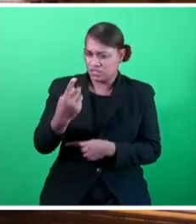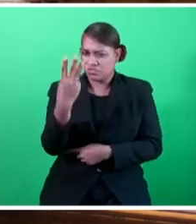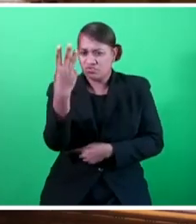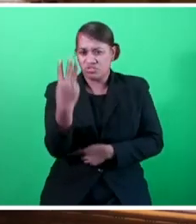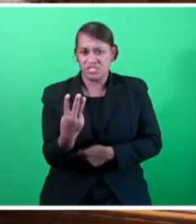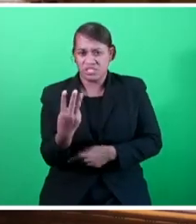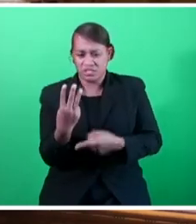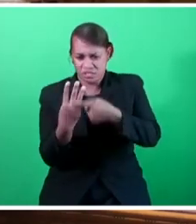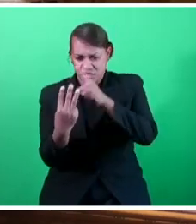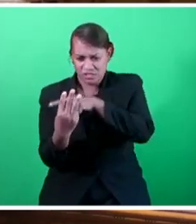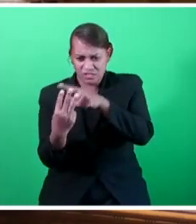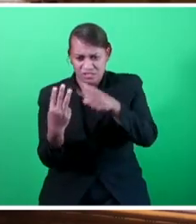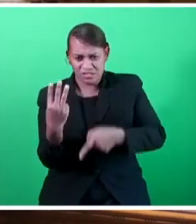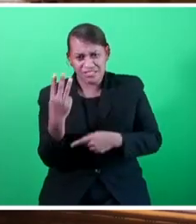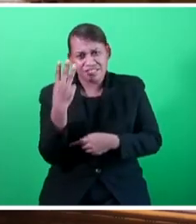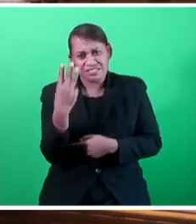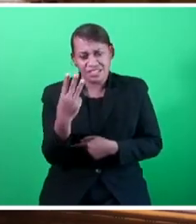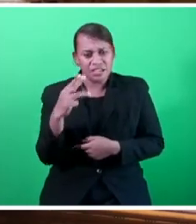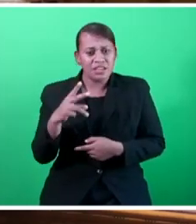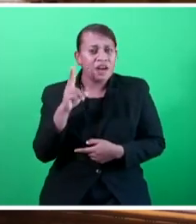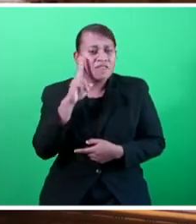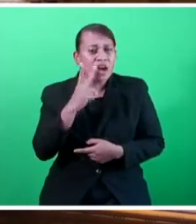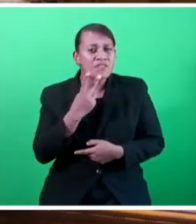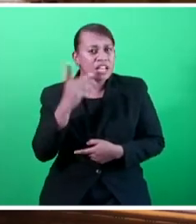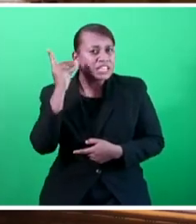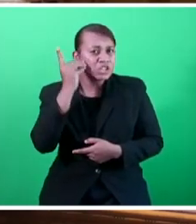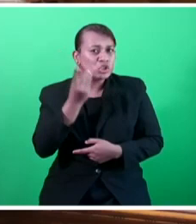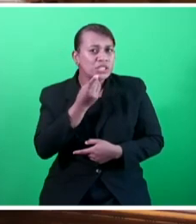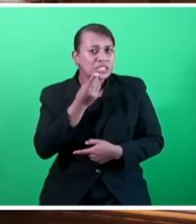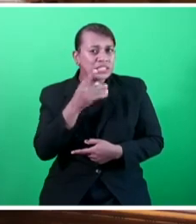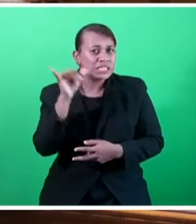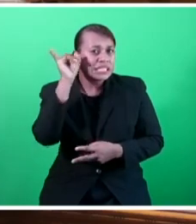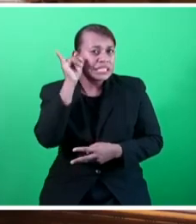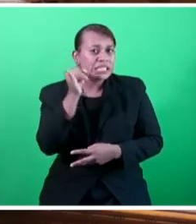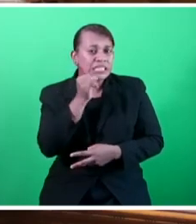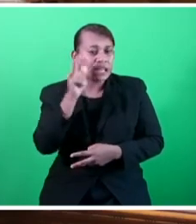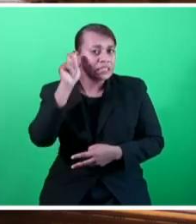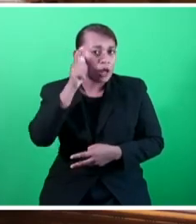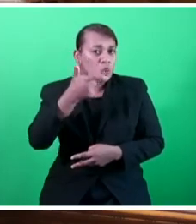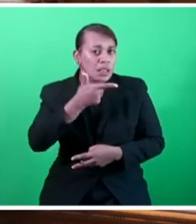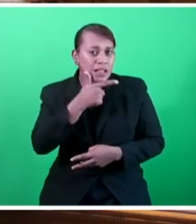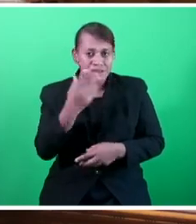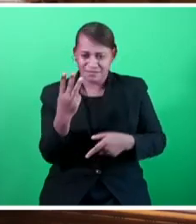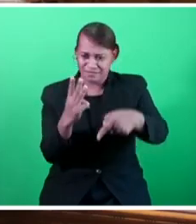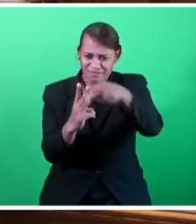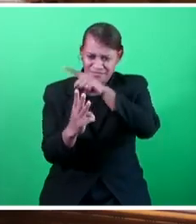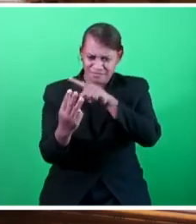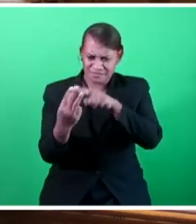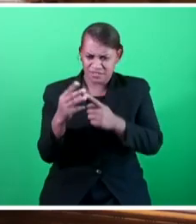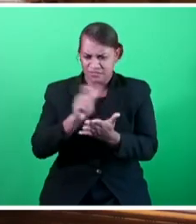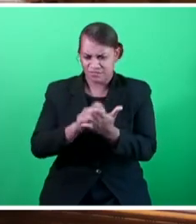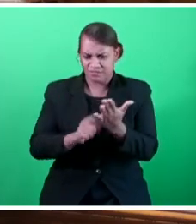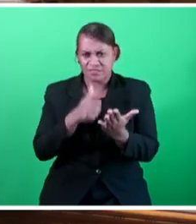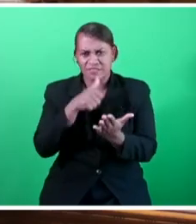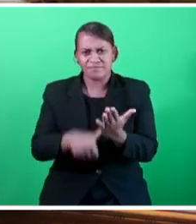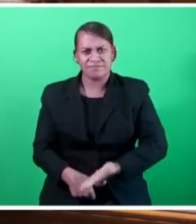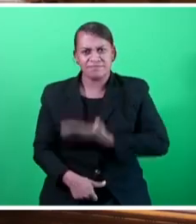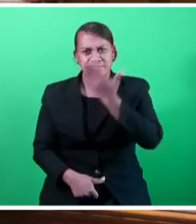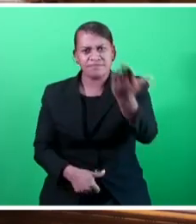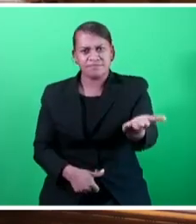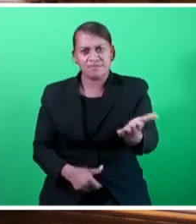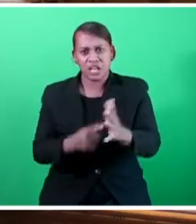all 3, Vodafone, Digicel and Telecom Fiji Limited, have written to the Attorney General and Minister for